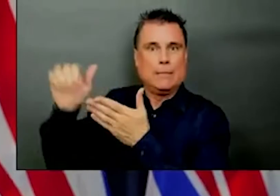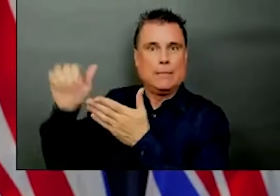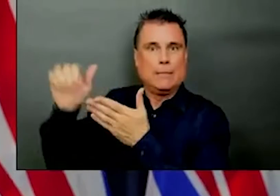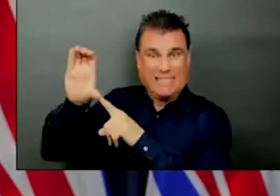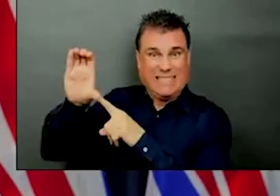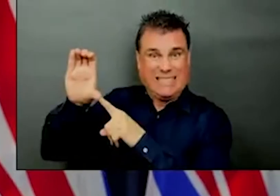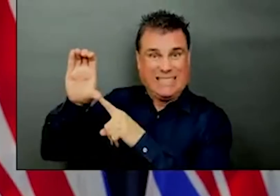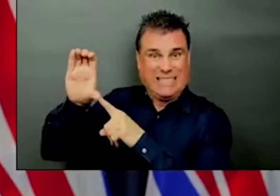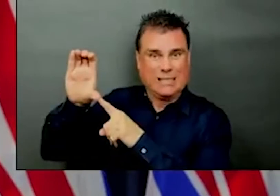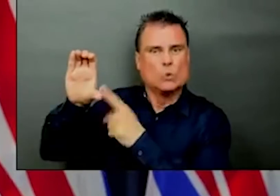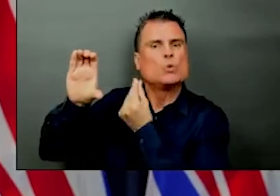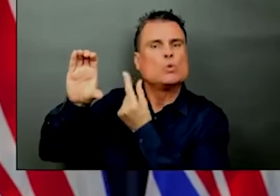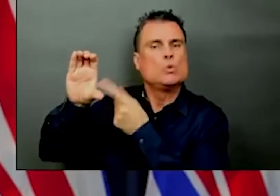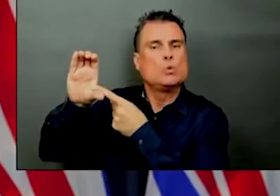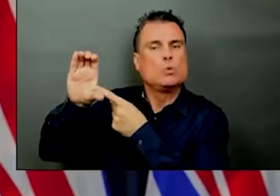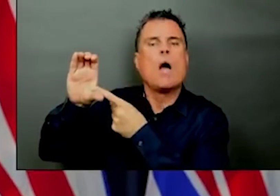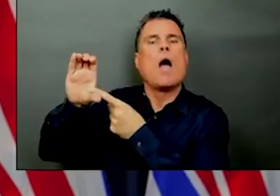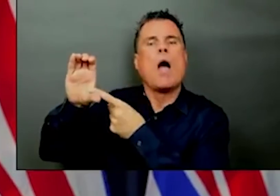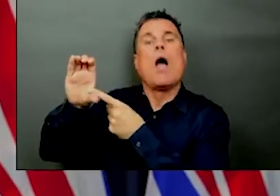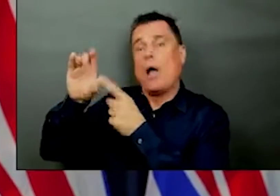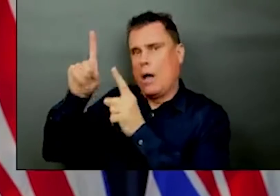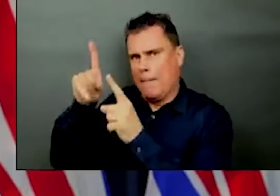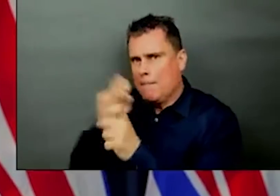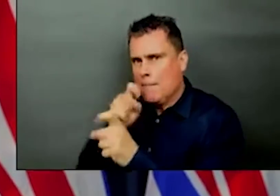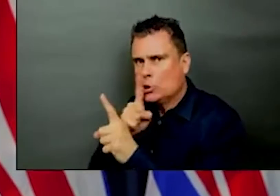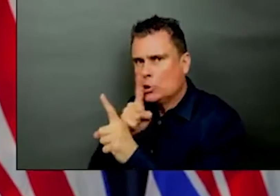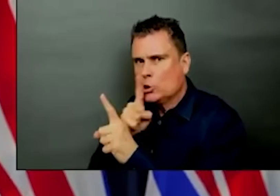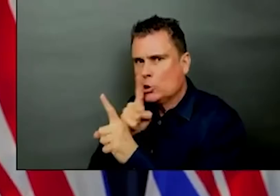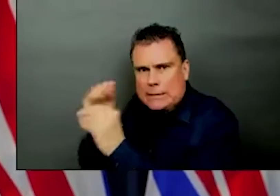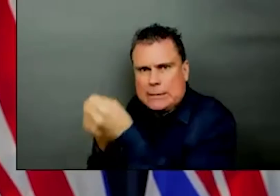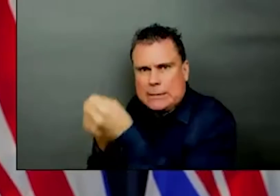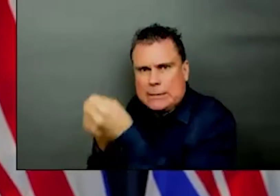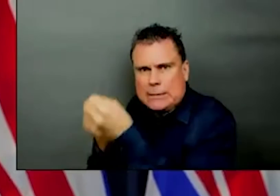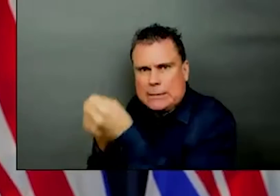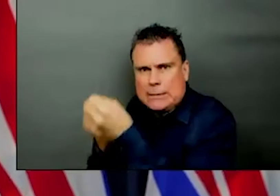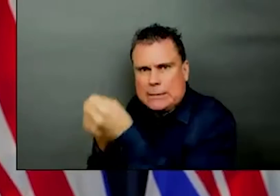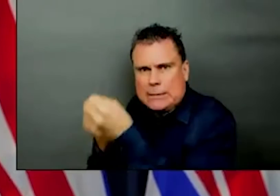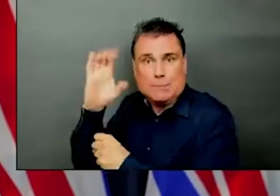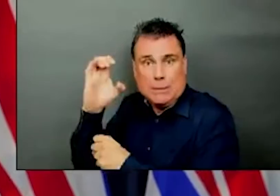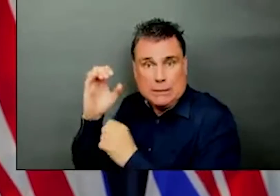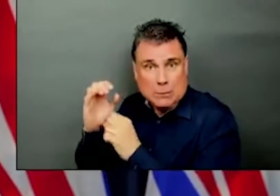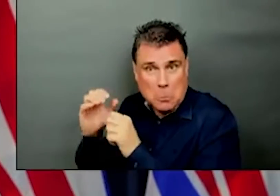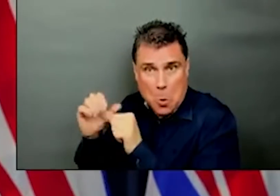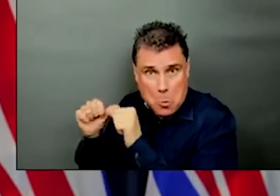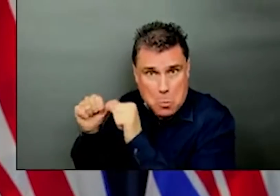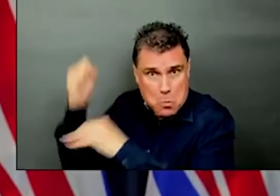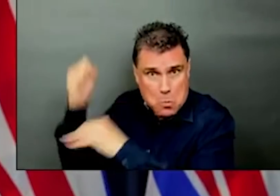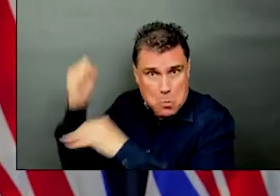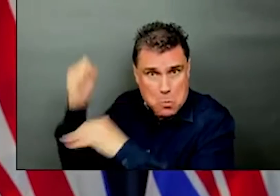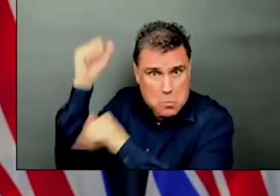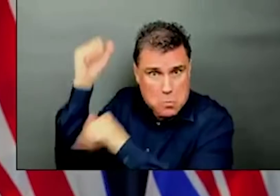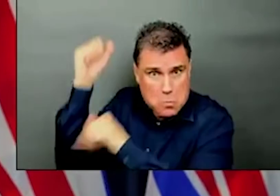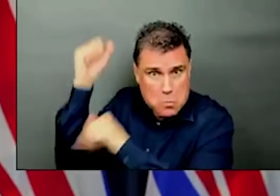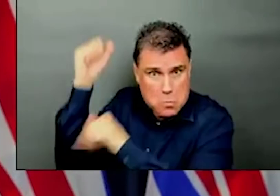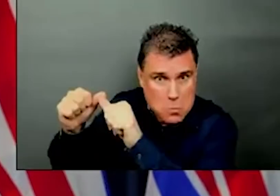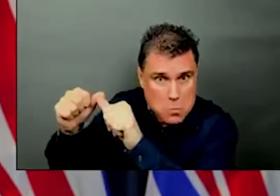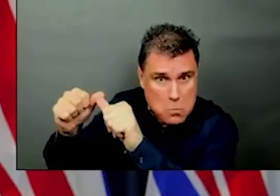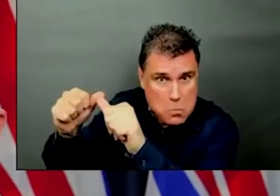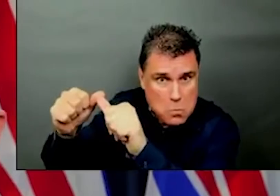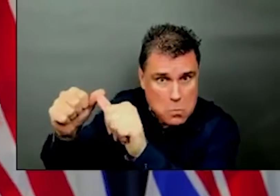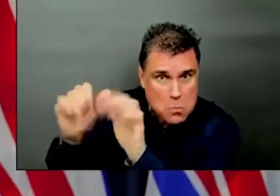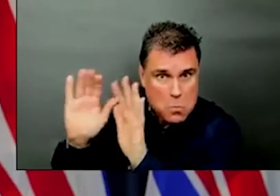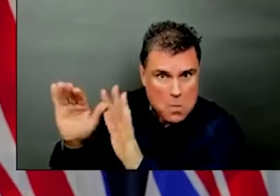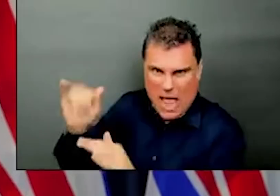all of those things that are required. And the $600 million is what we're able to do. They then know how many